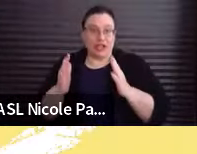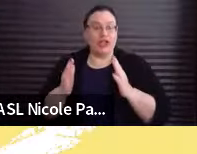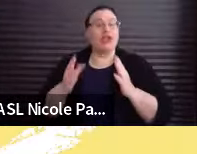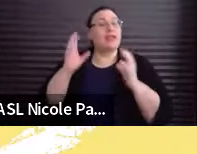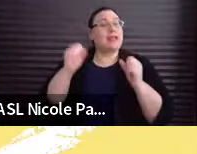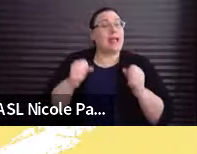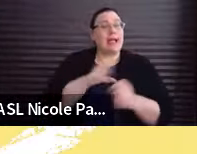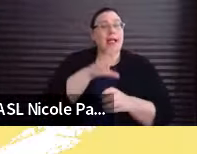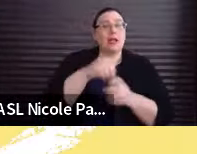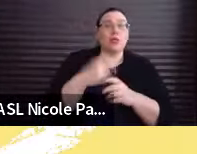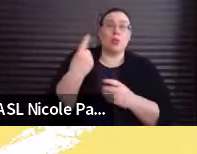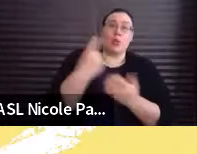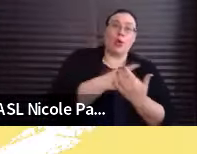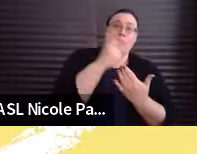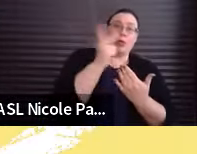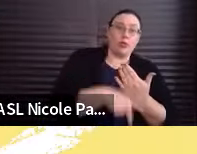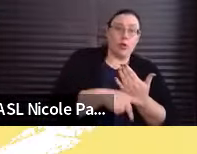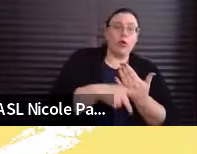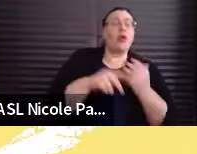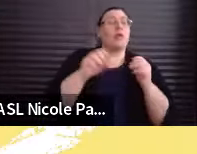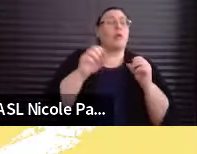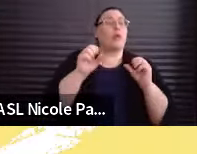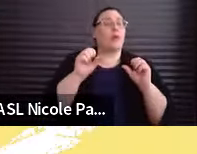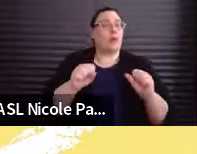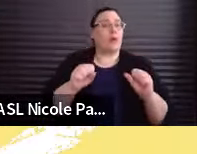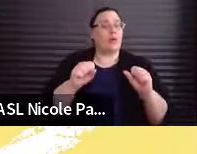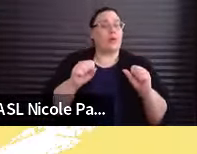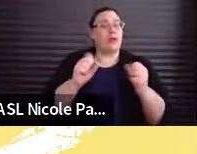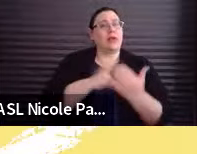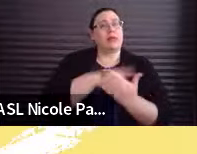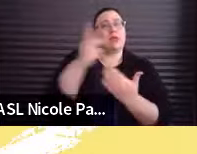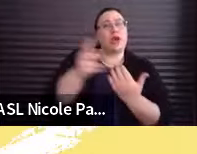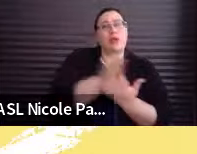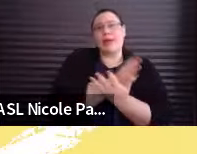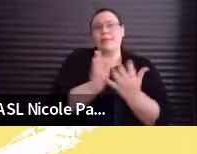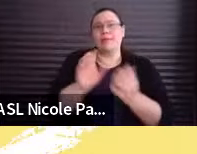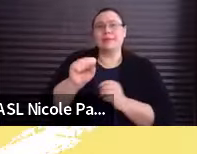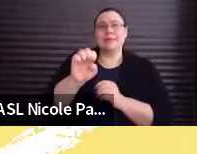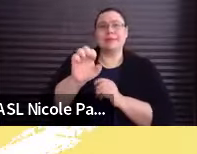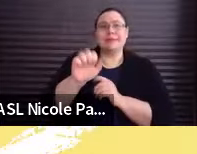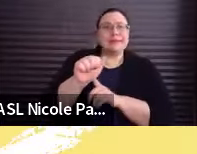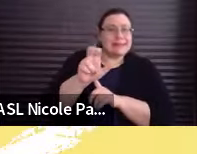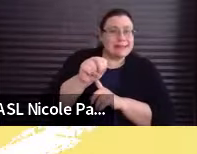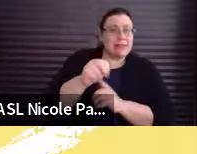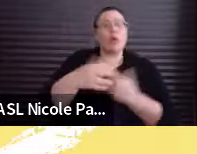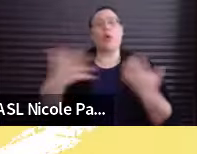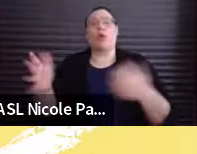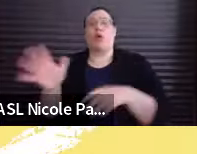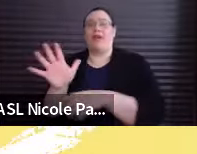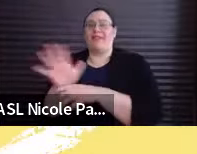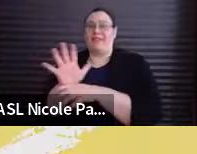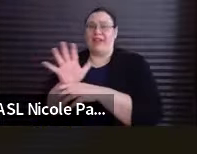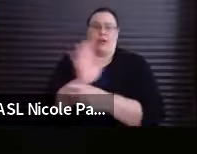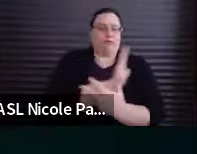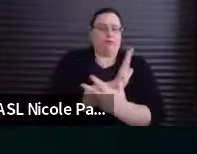single program or a program season or a film. Next